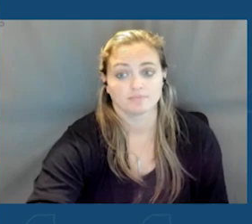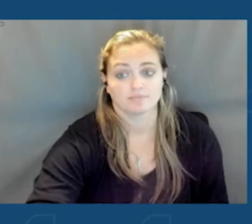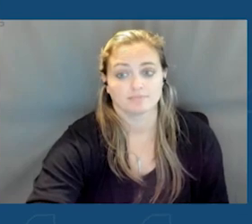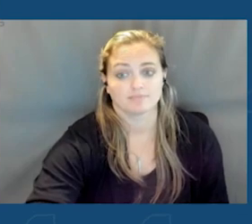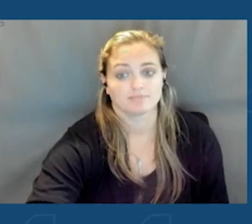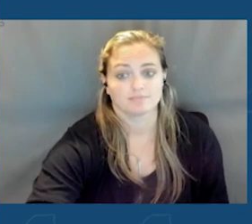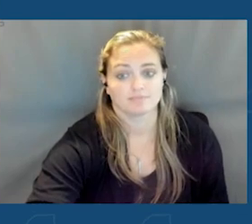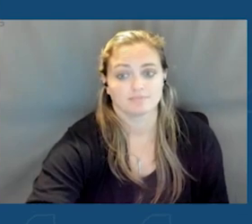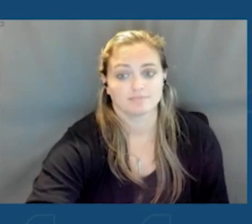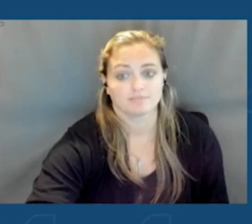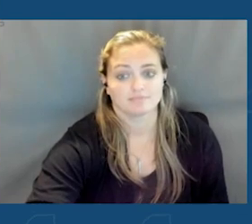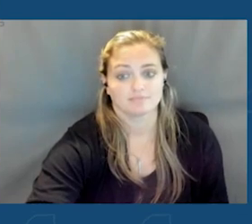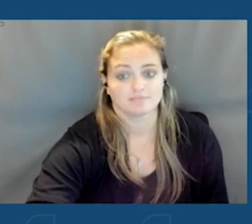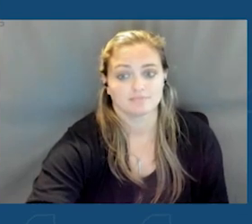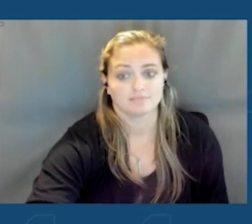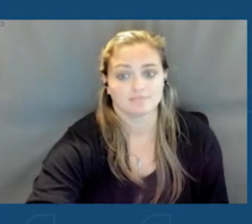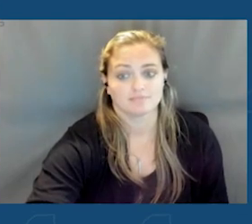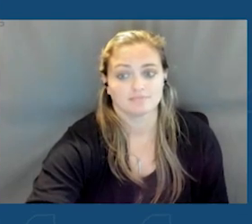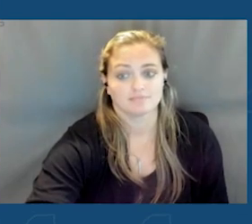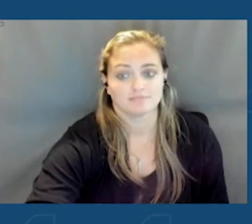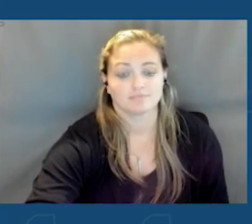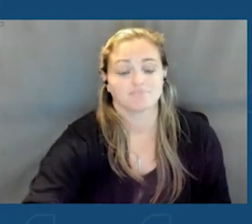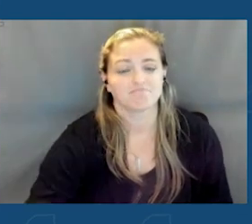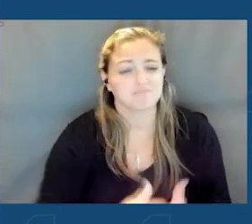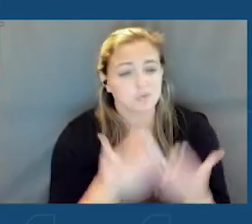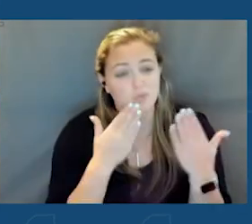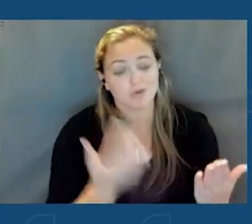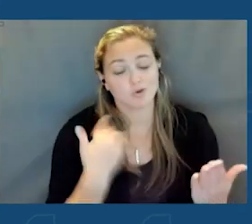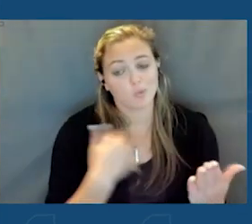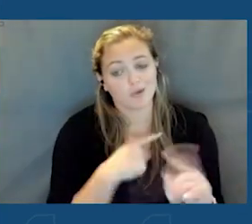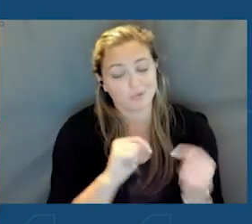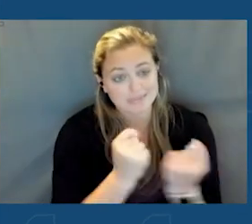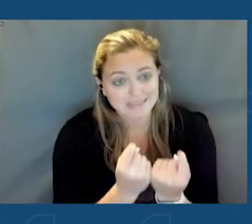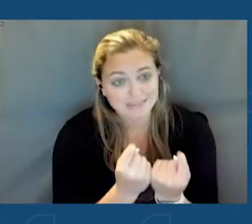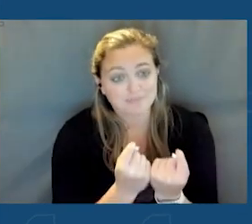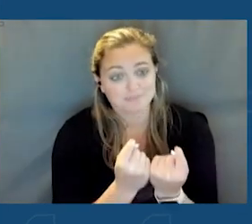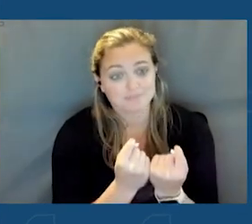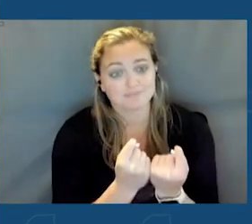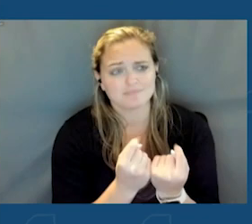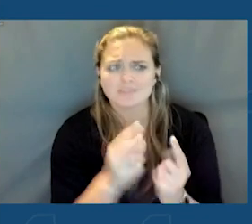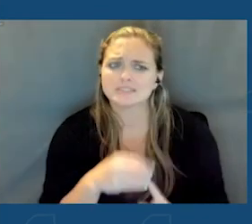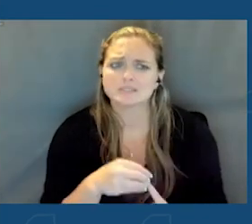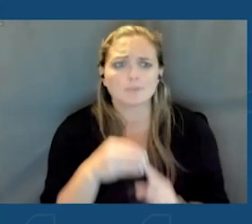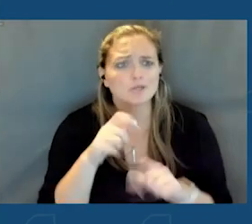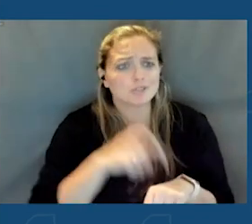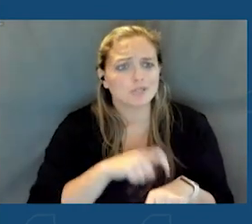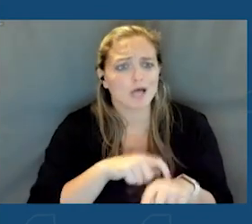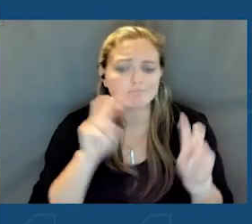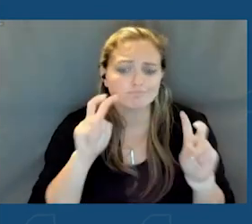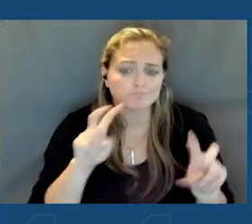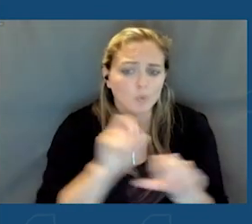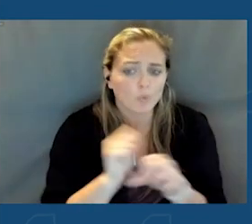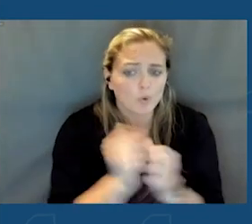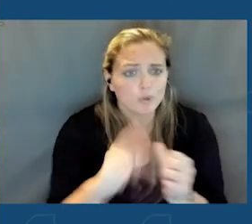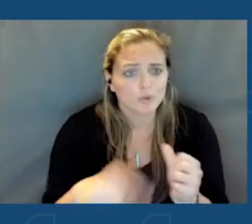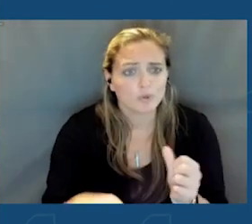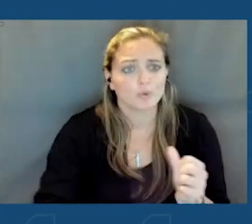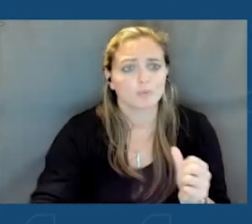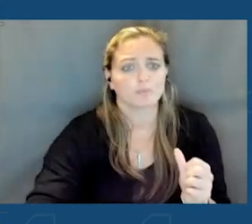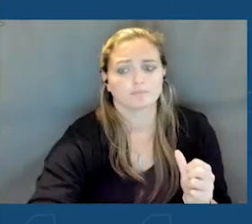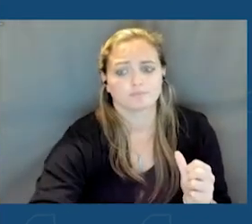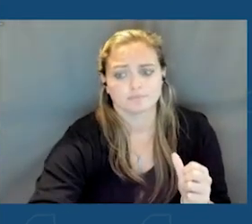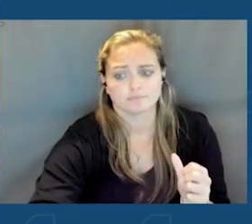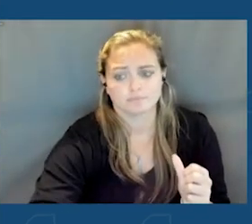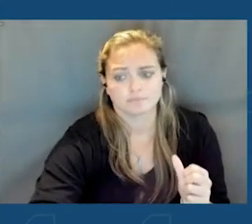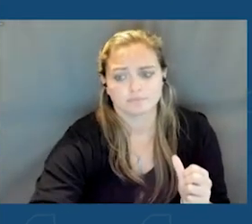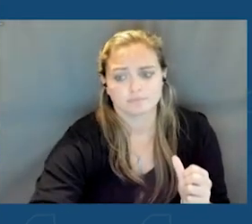new Terminal 1 team. This is a special time. I look forward to working with you, not 16 hours